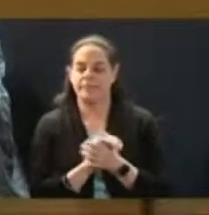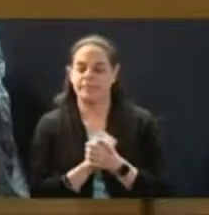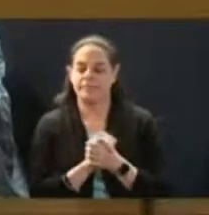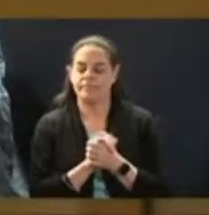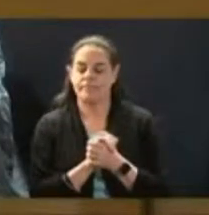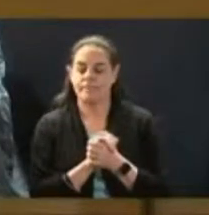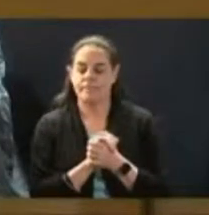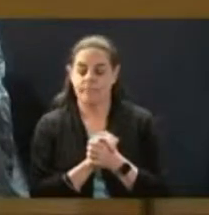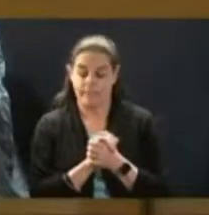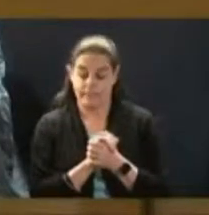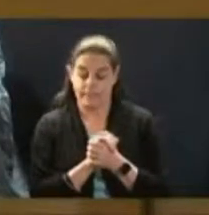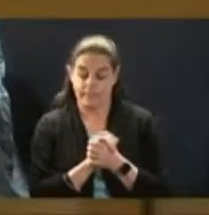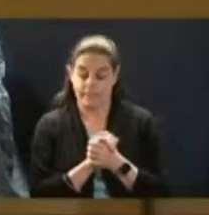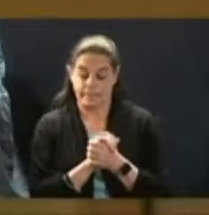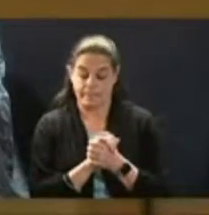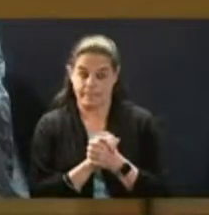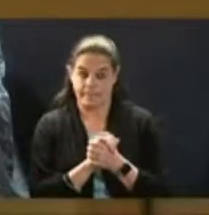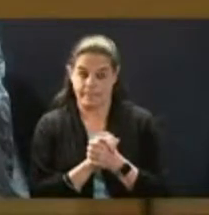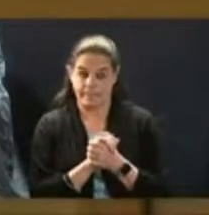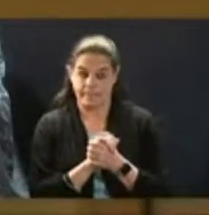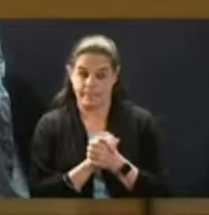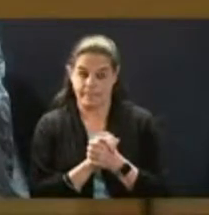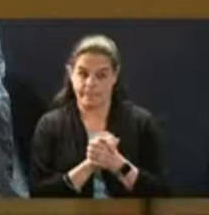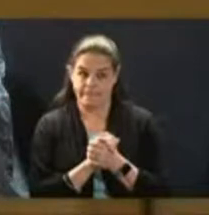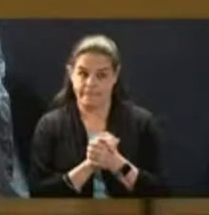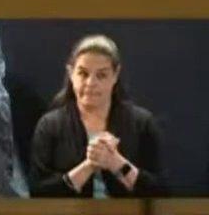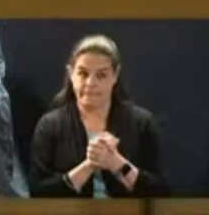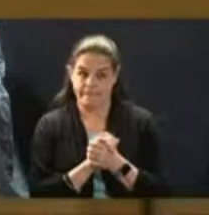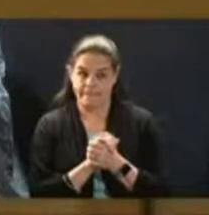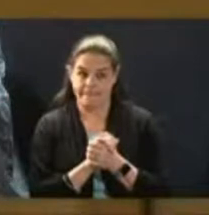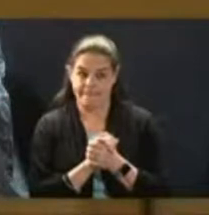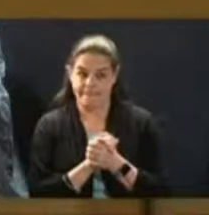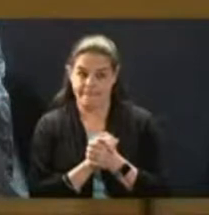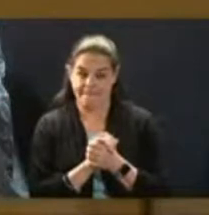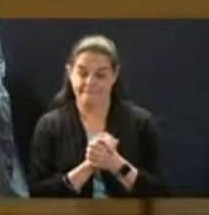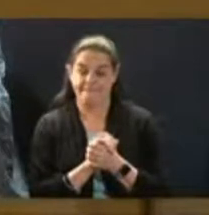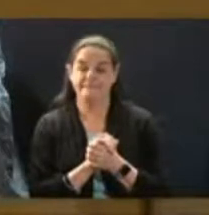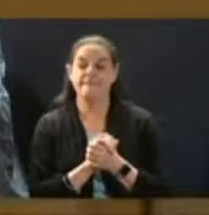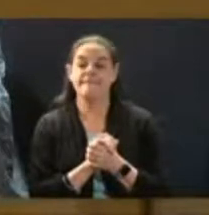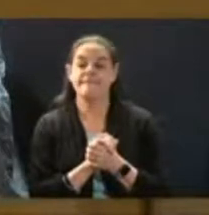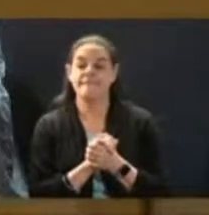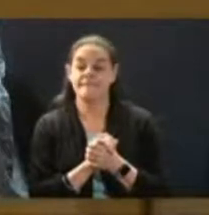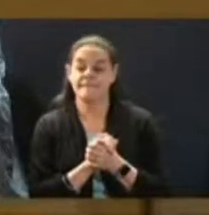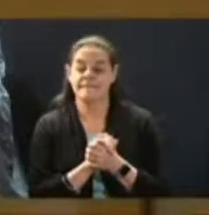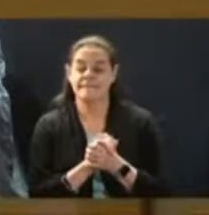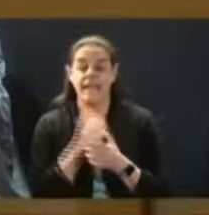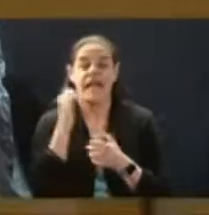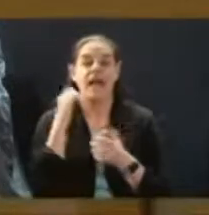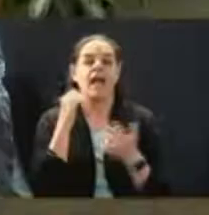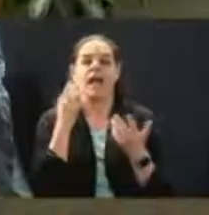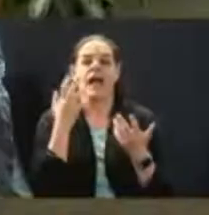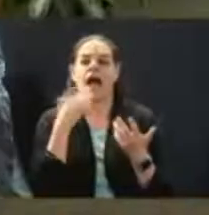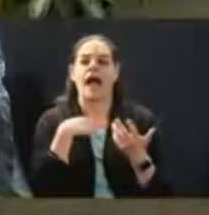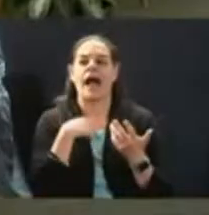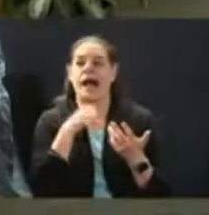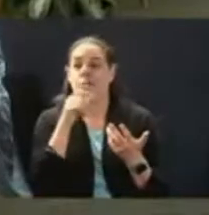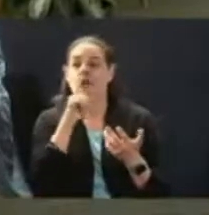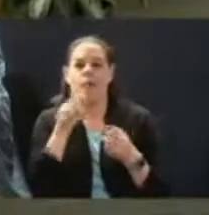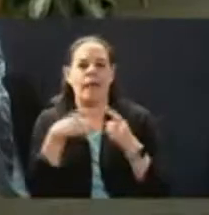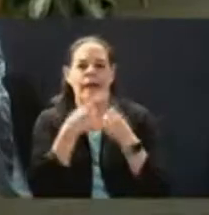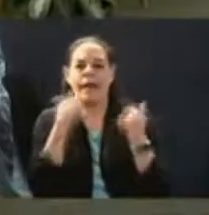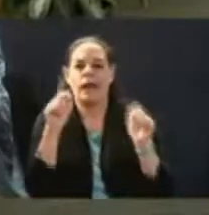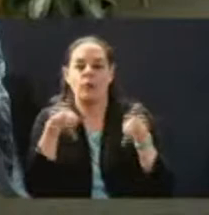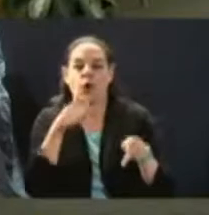is impacted by knows something about it at this point. Thank you. Thank you, Mr.